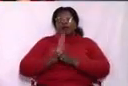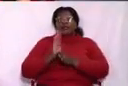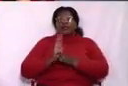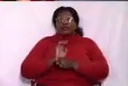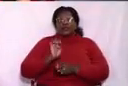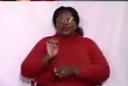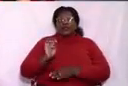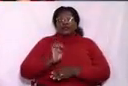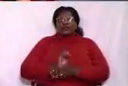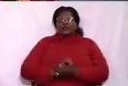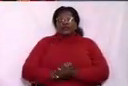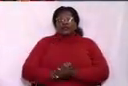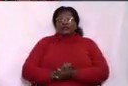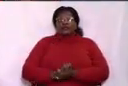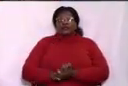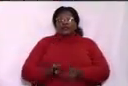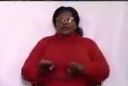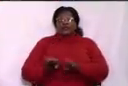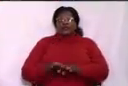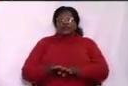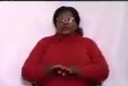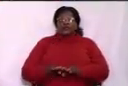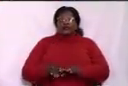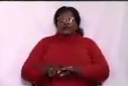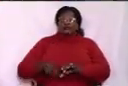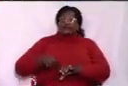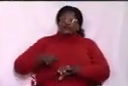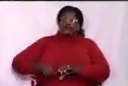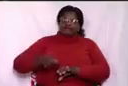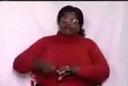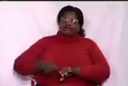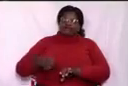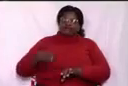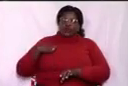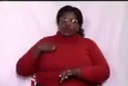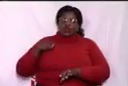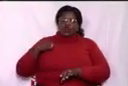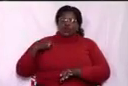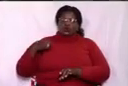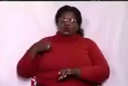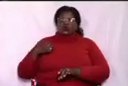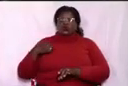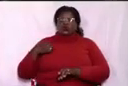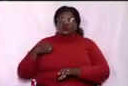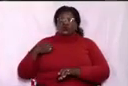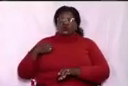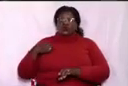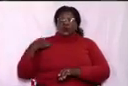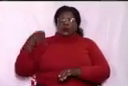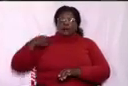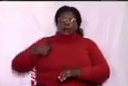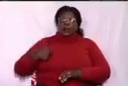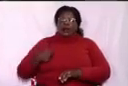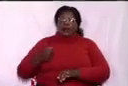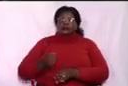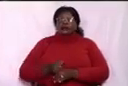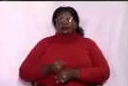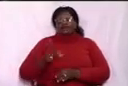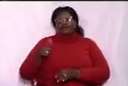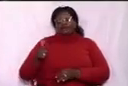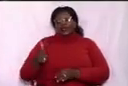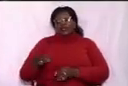our, which is actually quite trendy on social media. If you need some cool stuff like what I'm